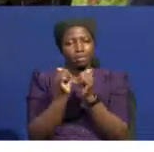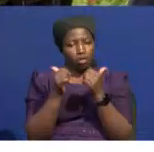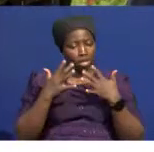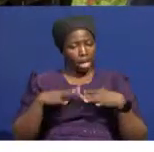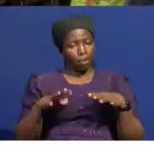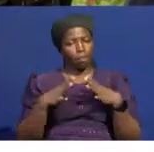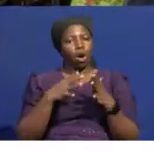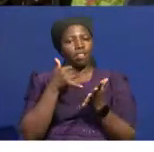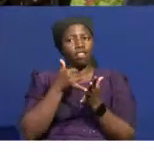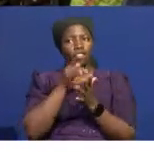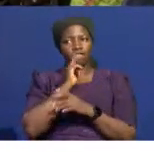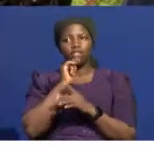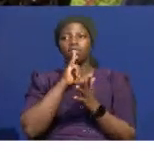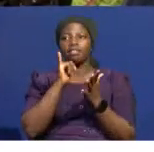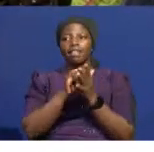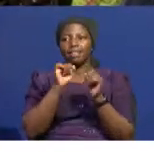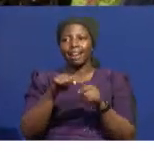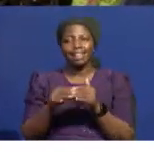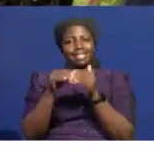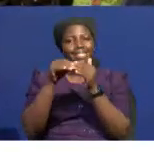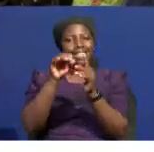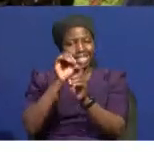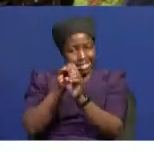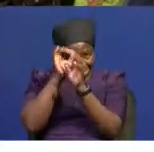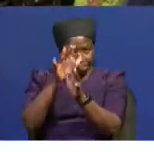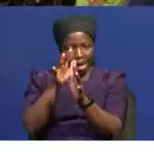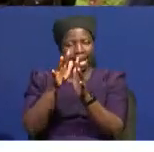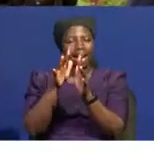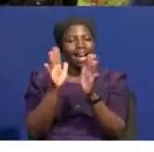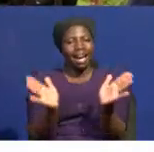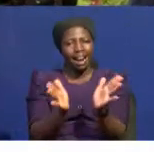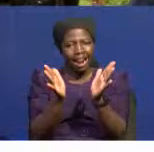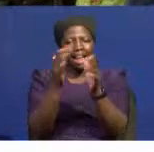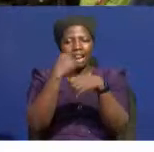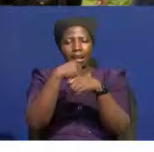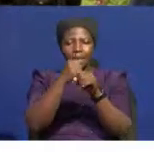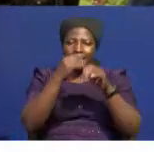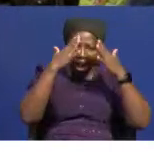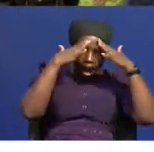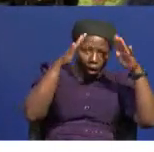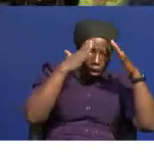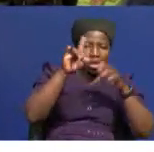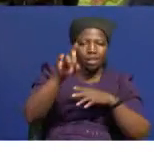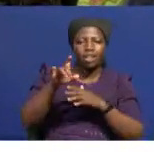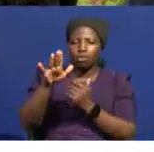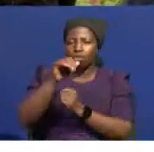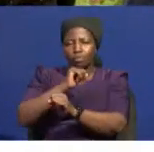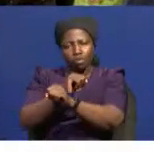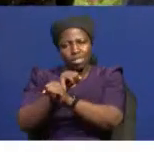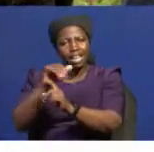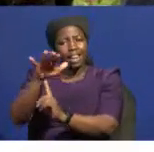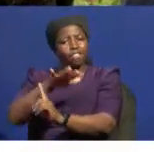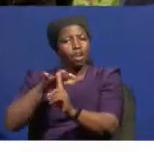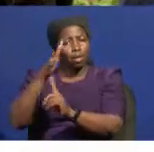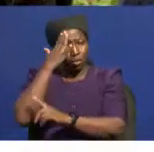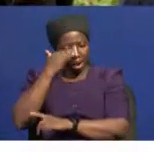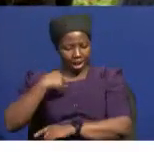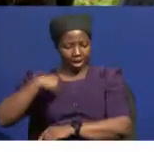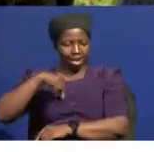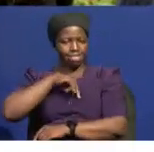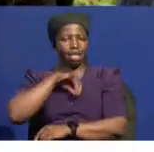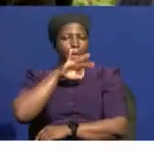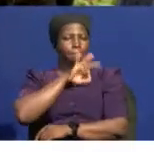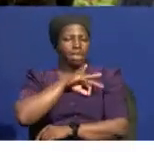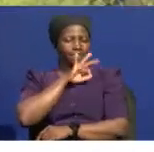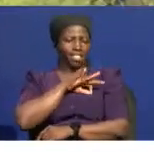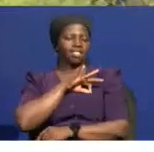lead, they can inspire, they can encourage and create the awareness that we need to protect the environment because we are the beneficiaries